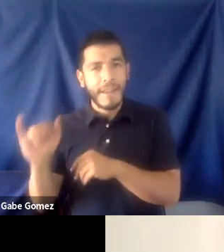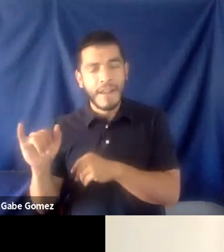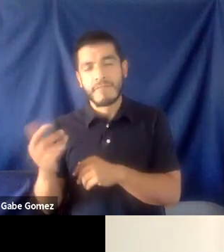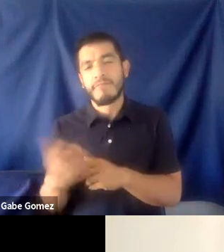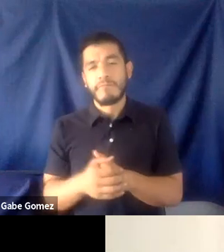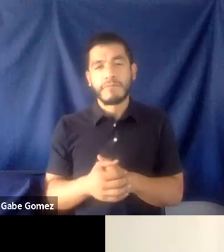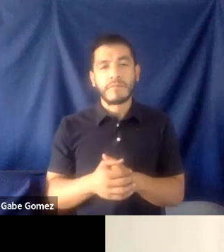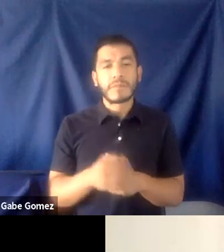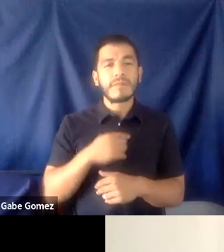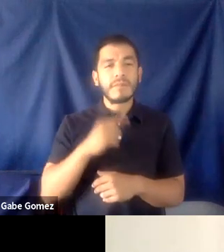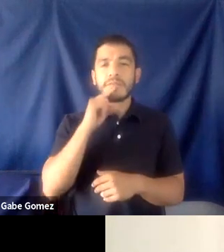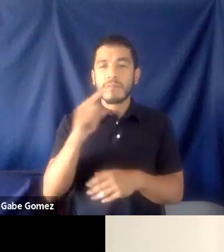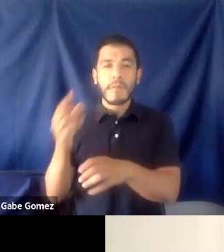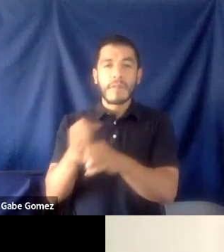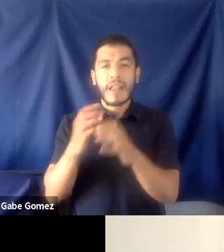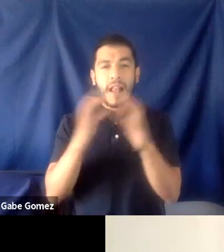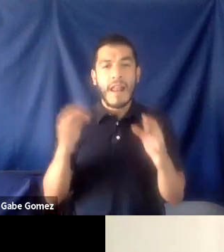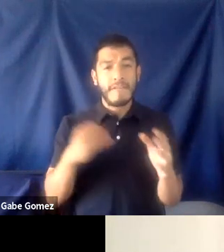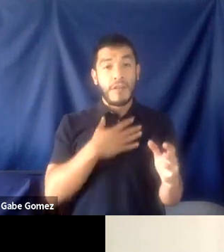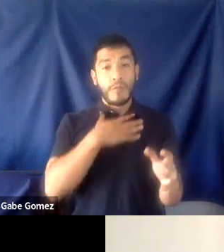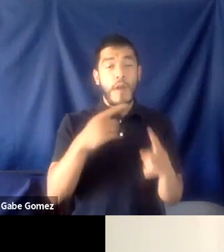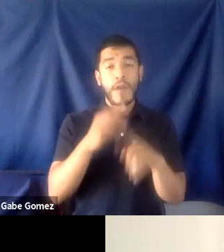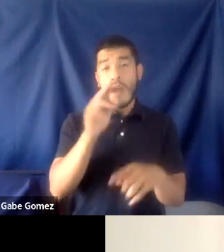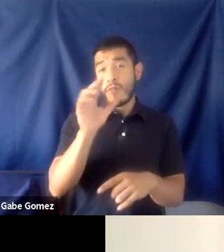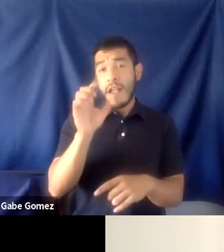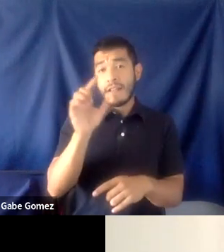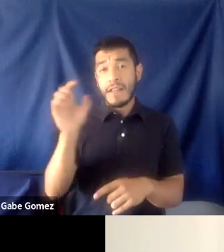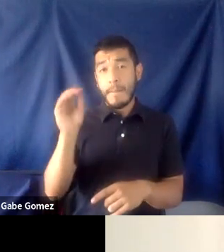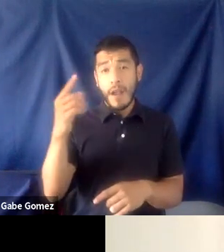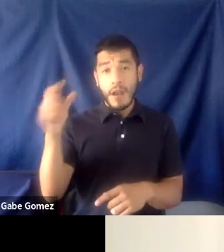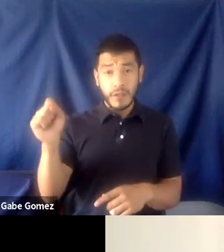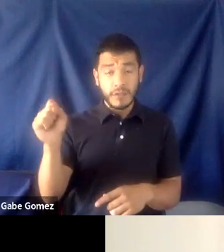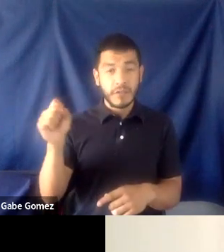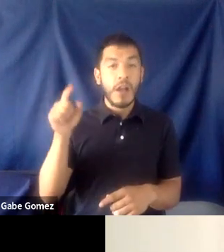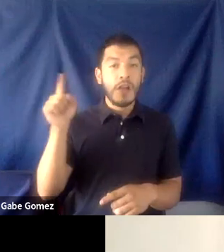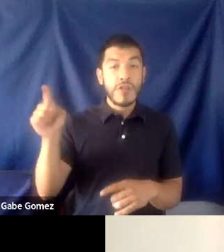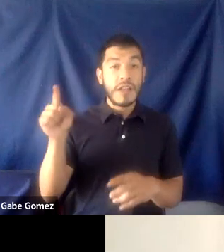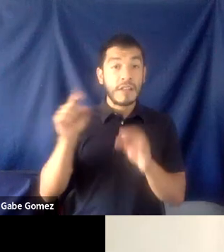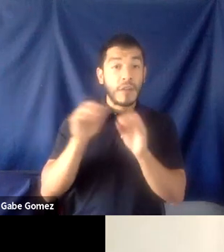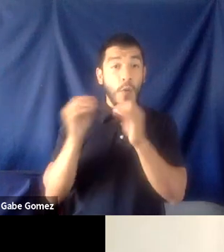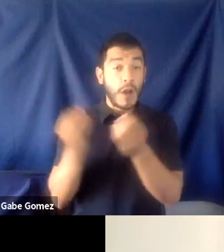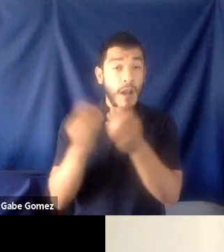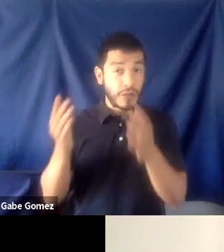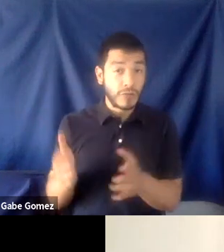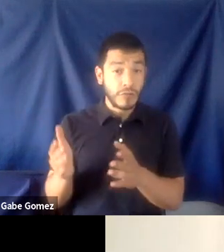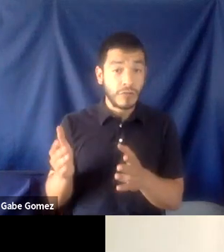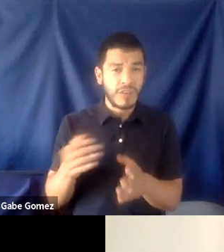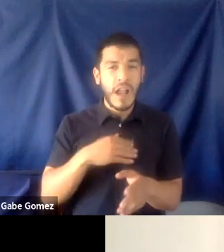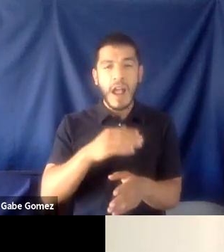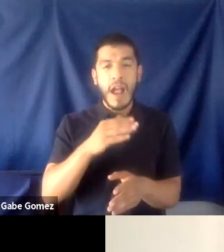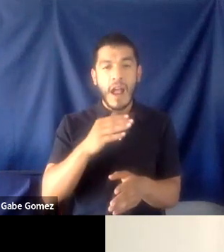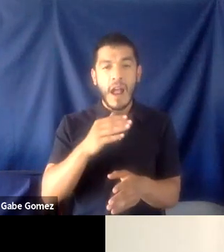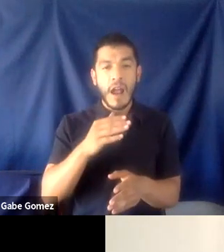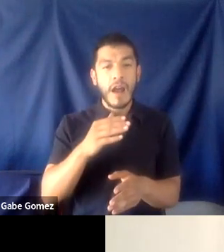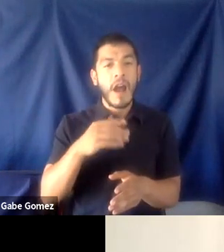actually got a lot of inspiration from Grace Lee Boggs. She's an organizer. I never really considered myself an